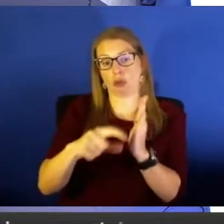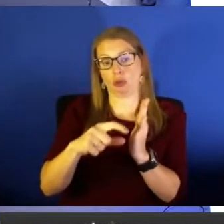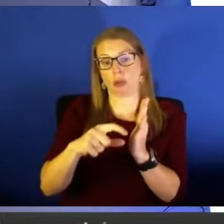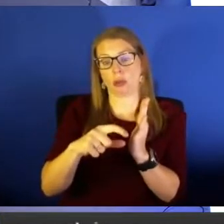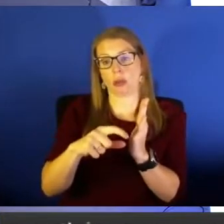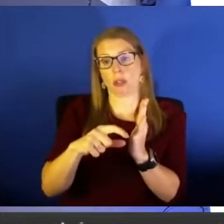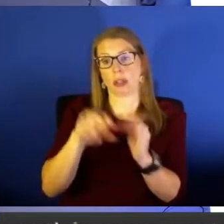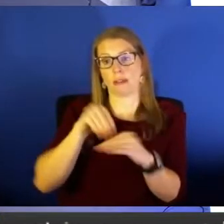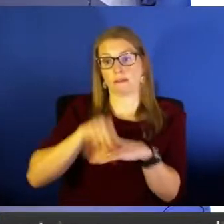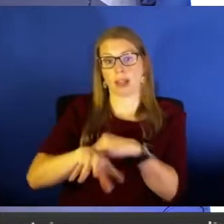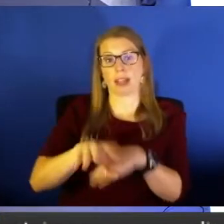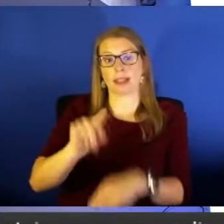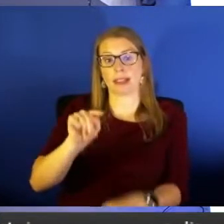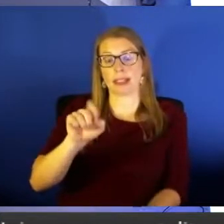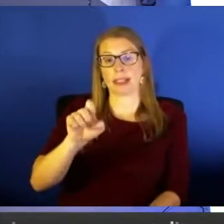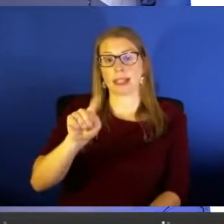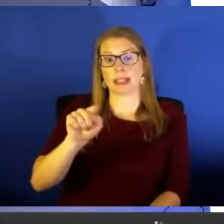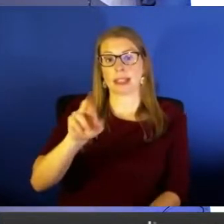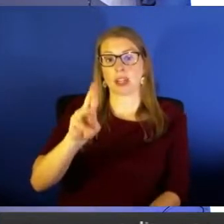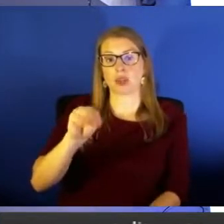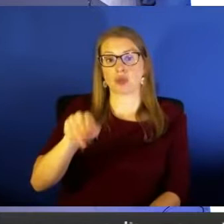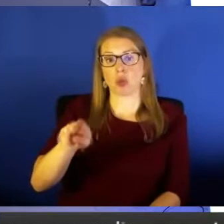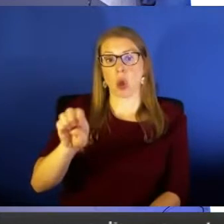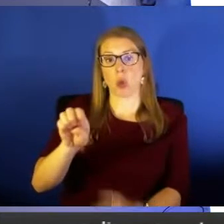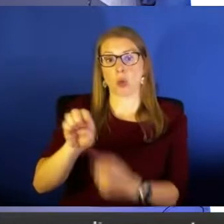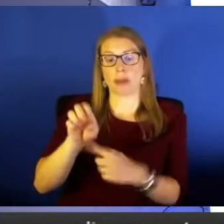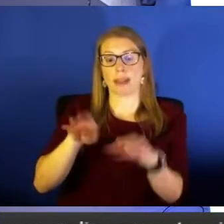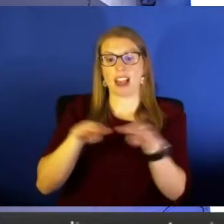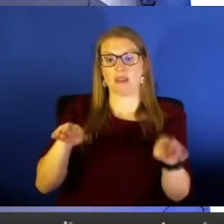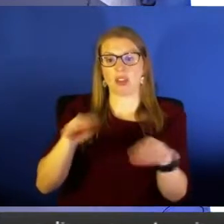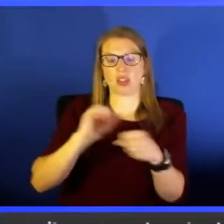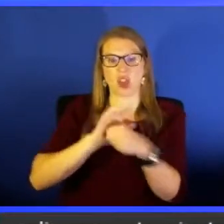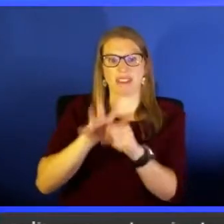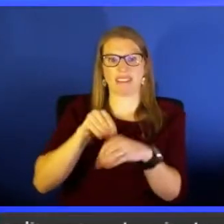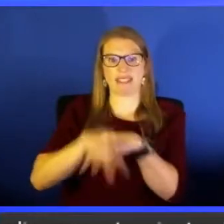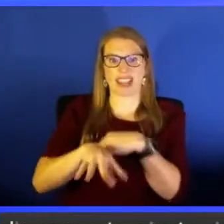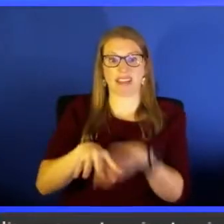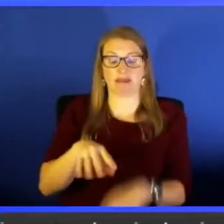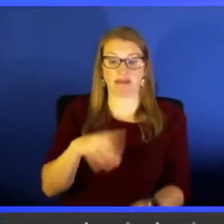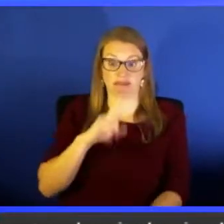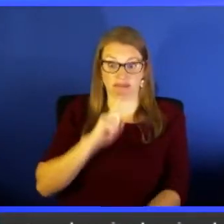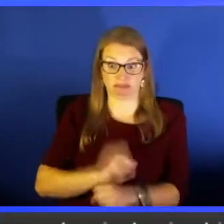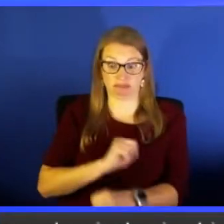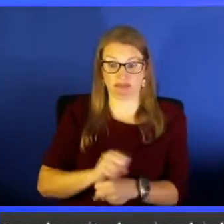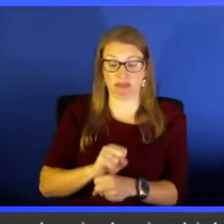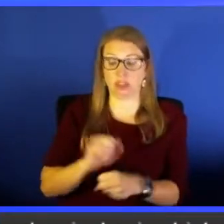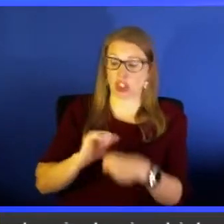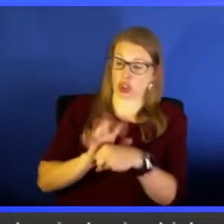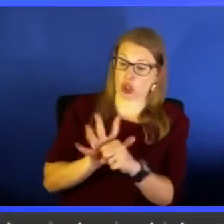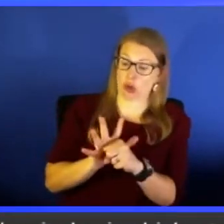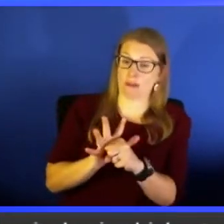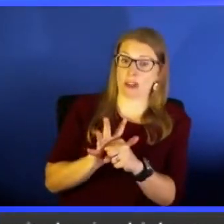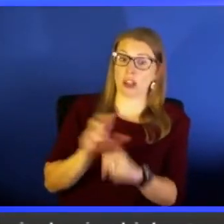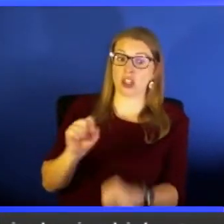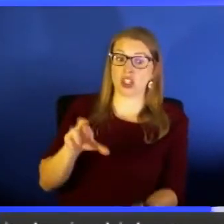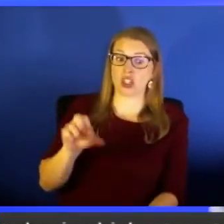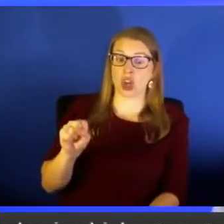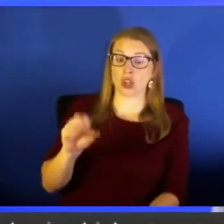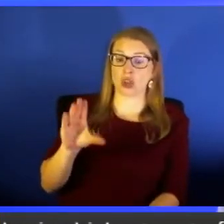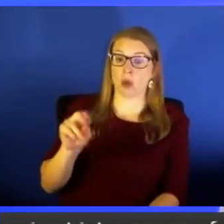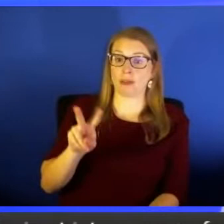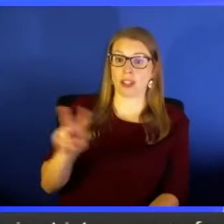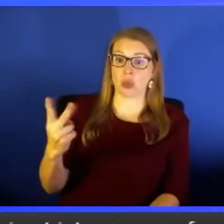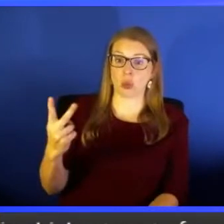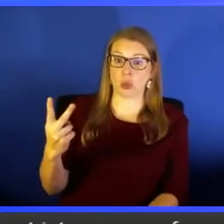testosterone levels. Is this true, and is this being addressed? You know, I think we have seen COVID, SARS-CoV-2, affects